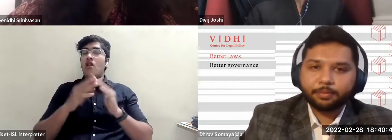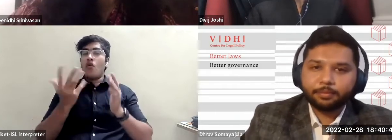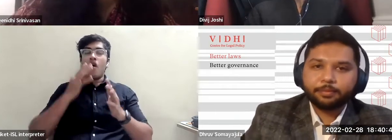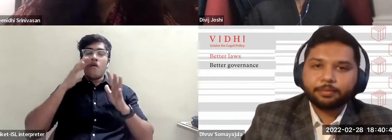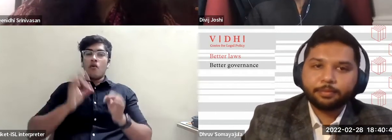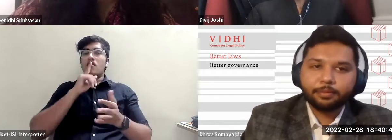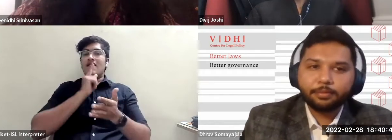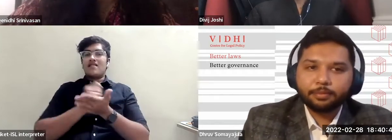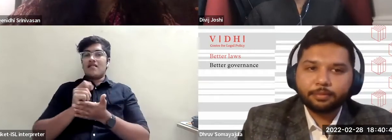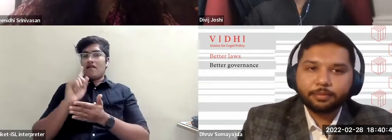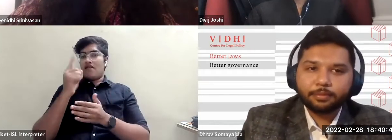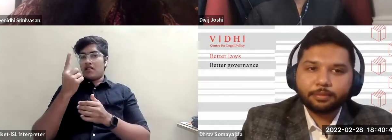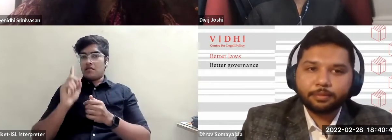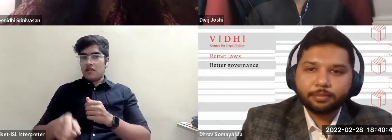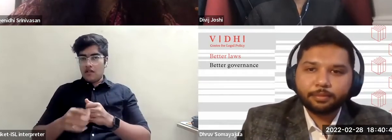some sense.